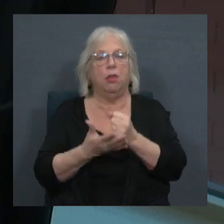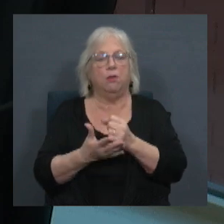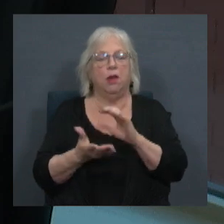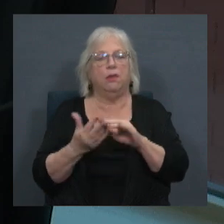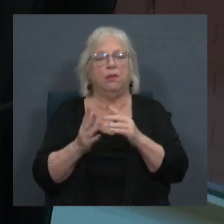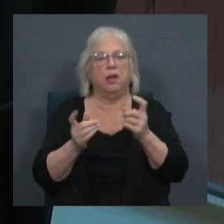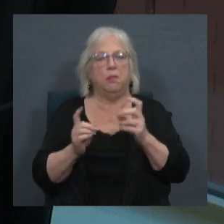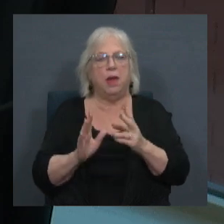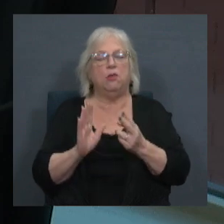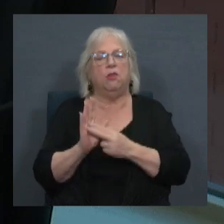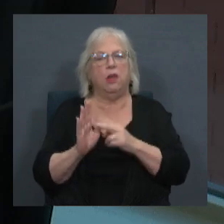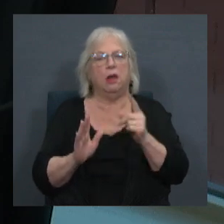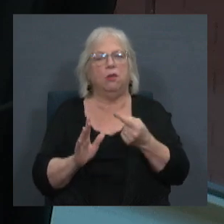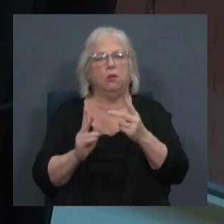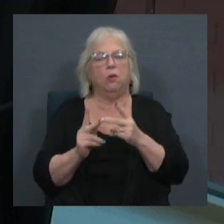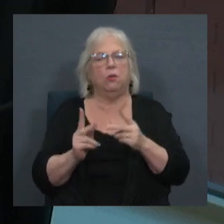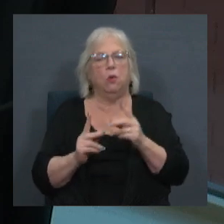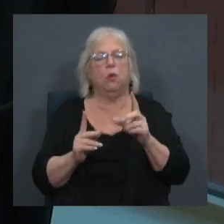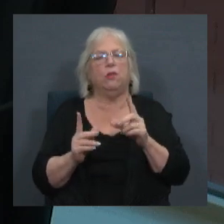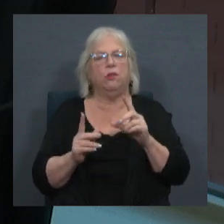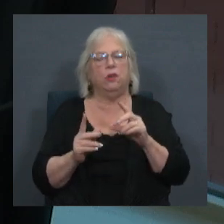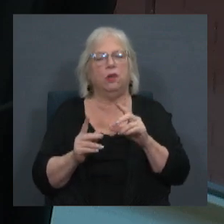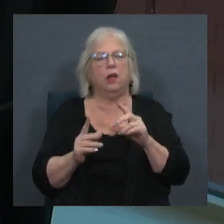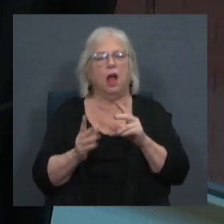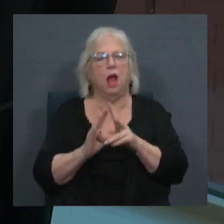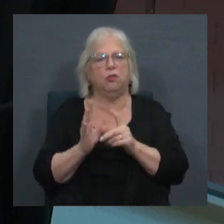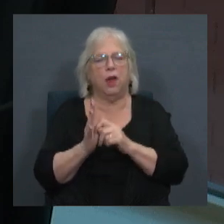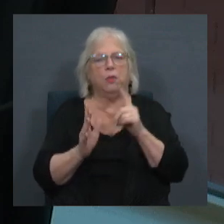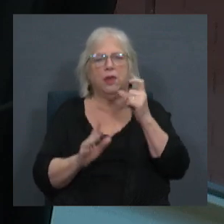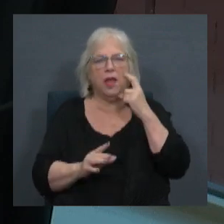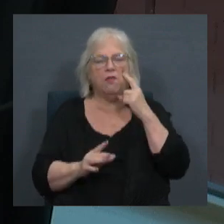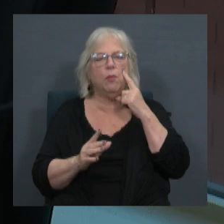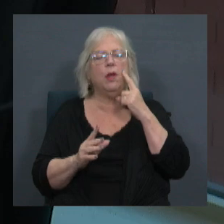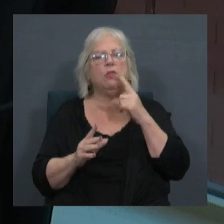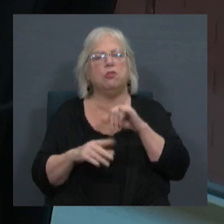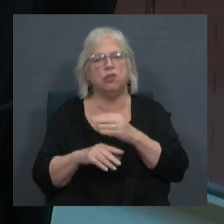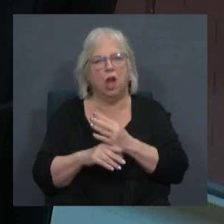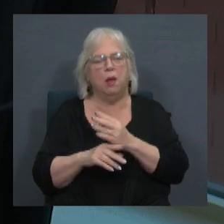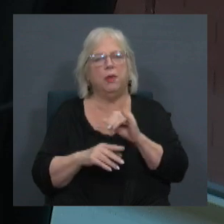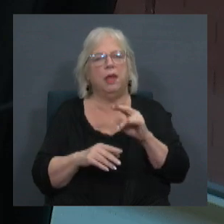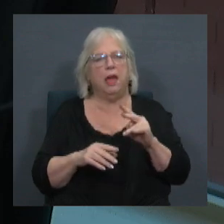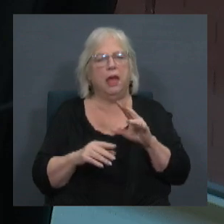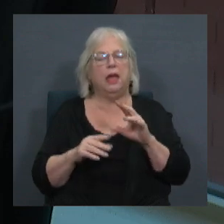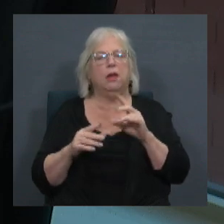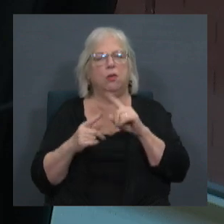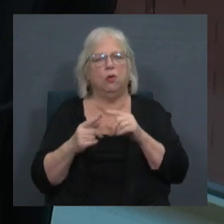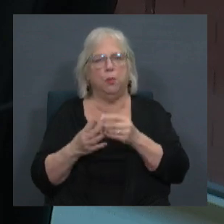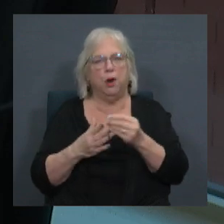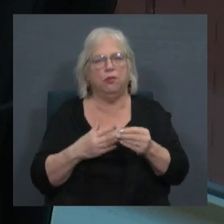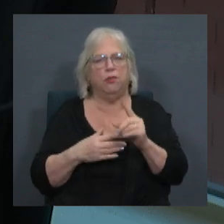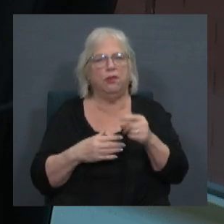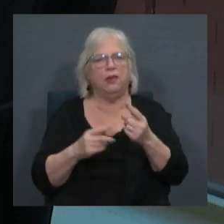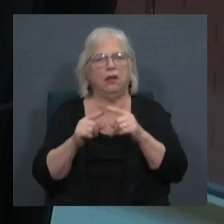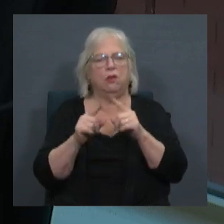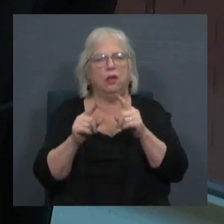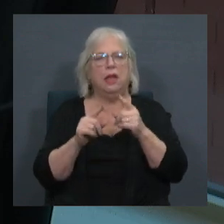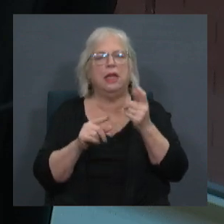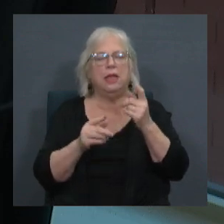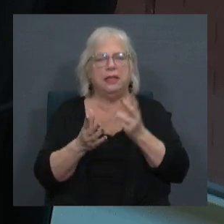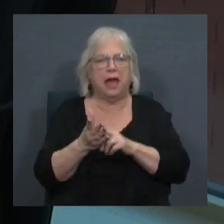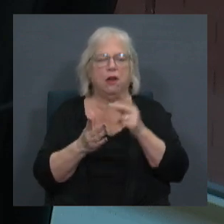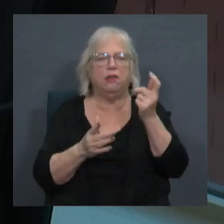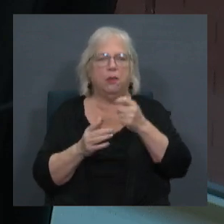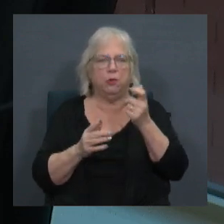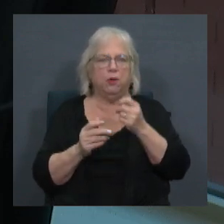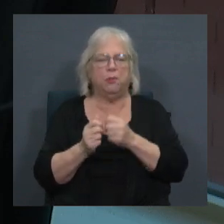into a sole source contract with GovernmentJobs.com, Inc., doing business as NeoGov, to purchase a single sign-on subscription with option